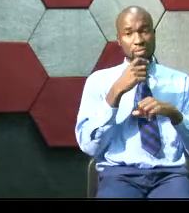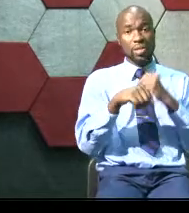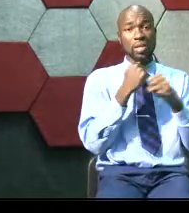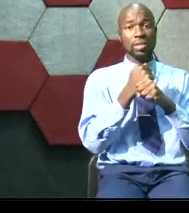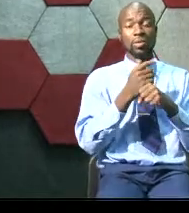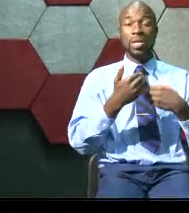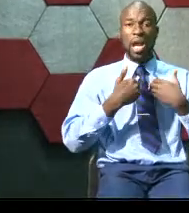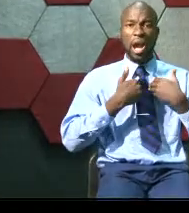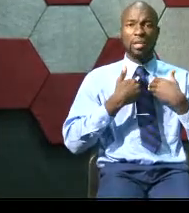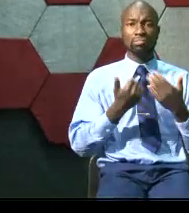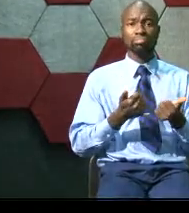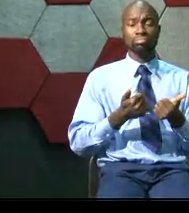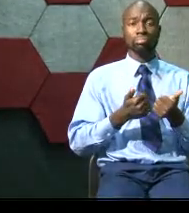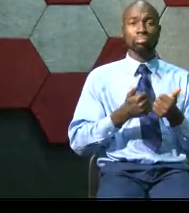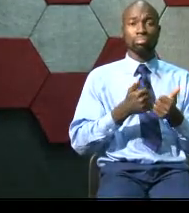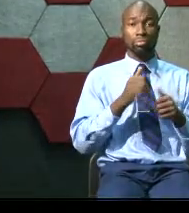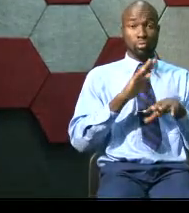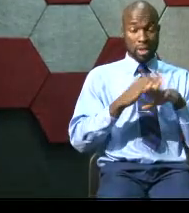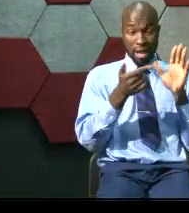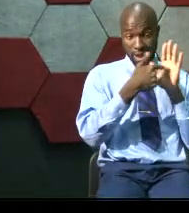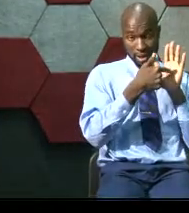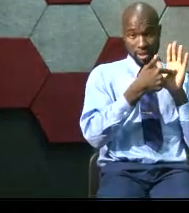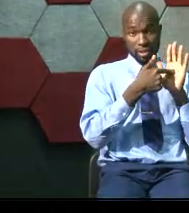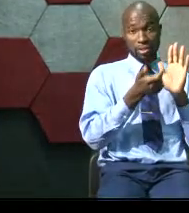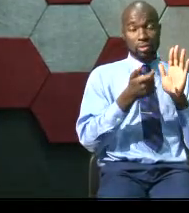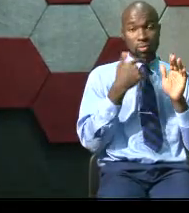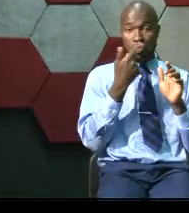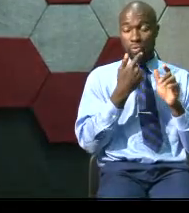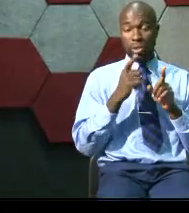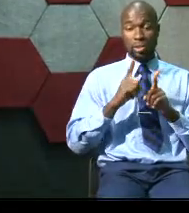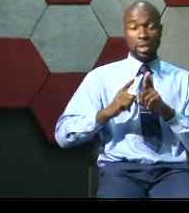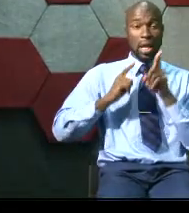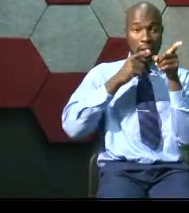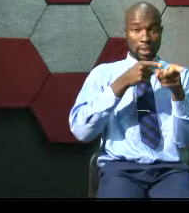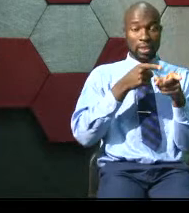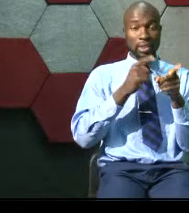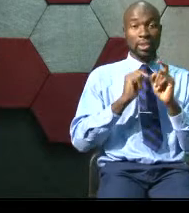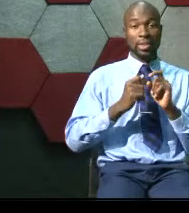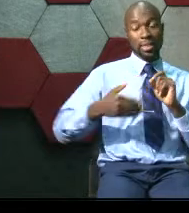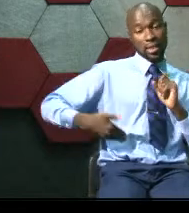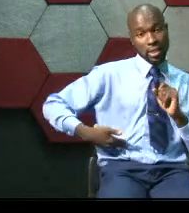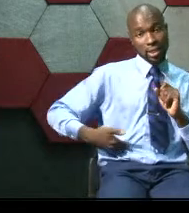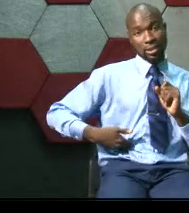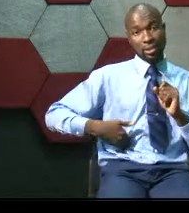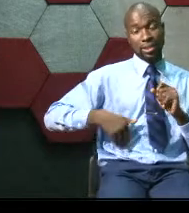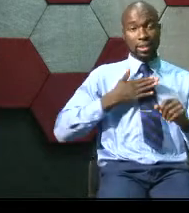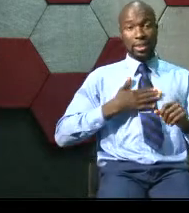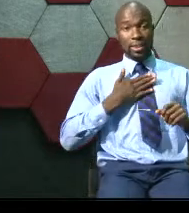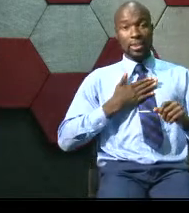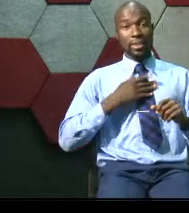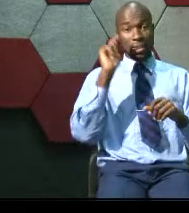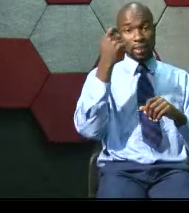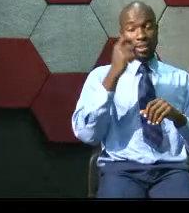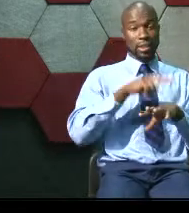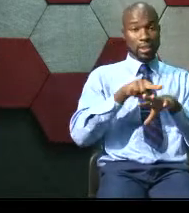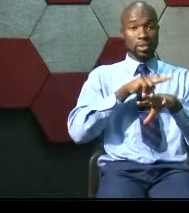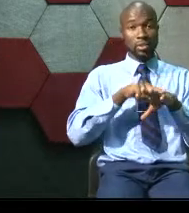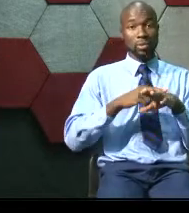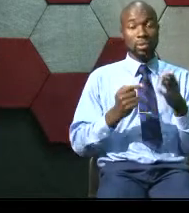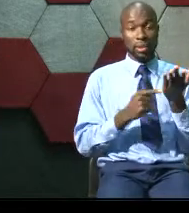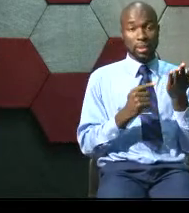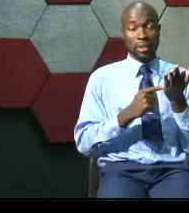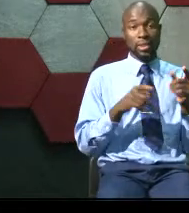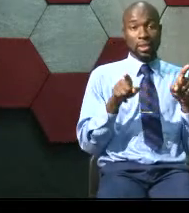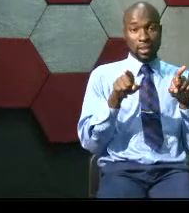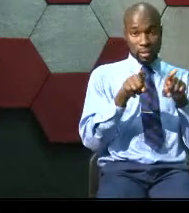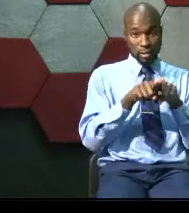the annual highlights has been that of attending the Young Scientists Kenya National Science and Technology